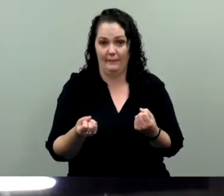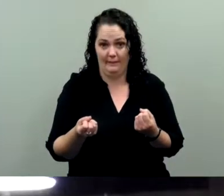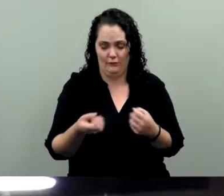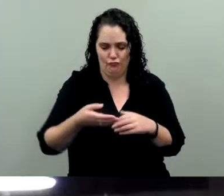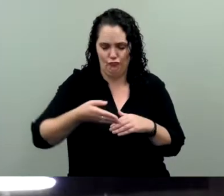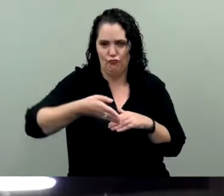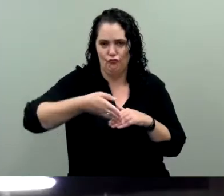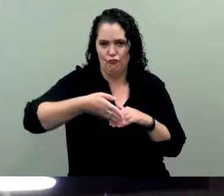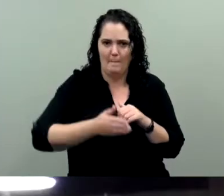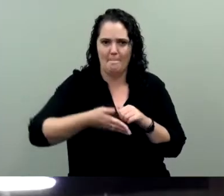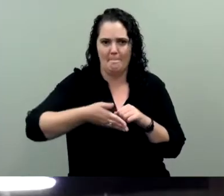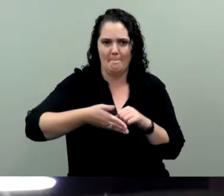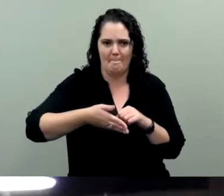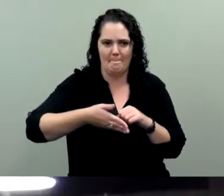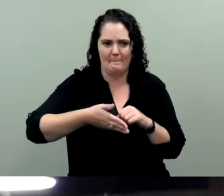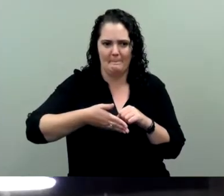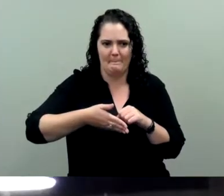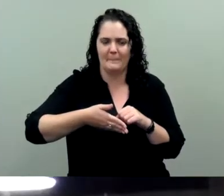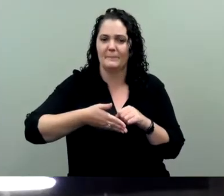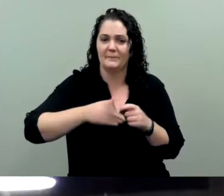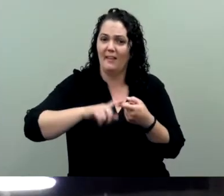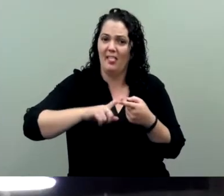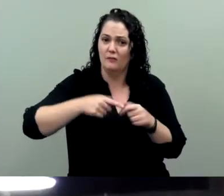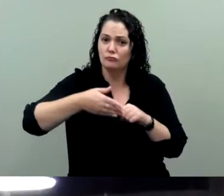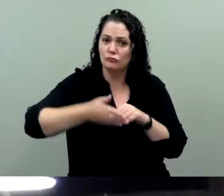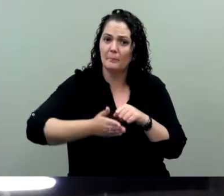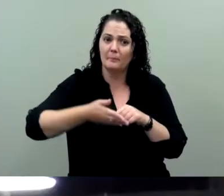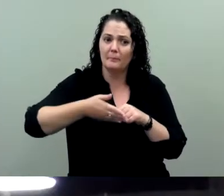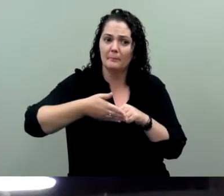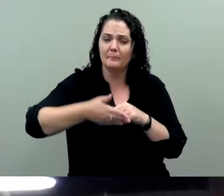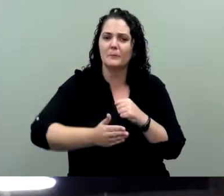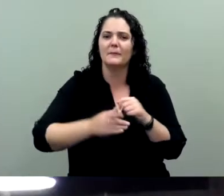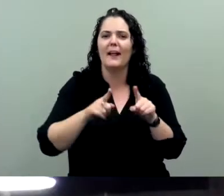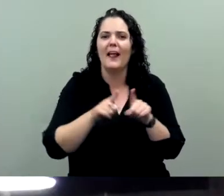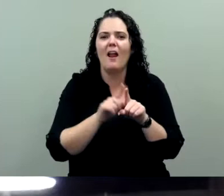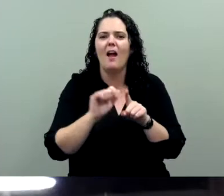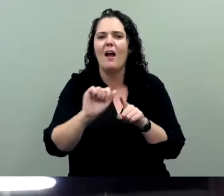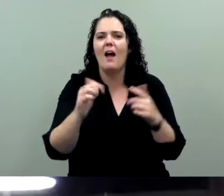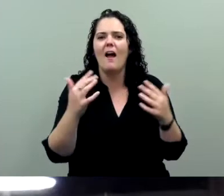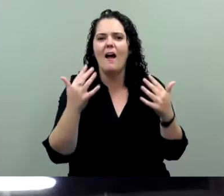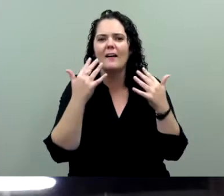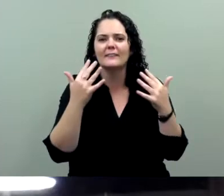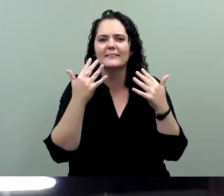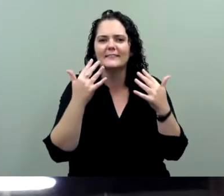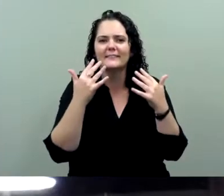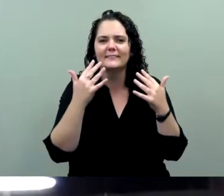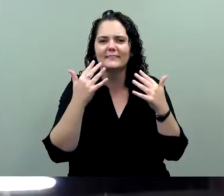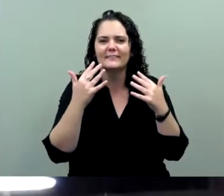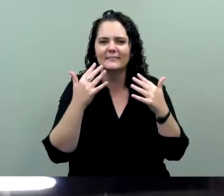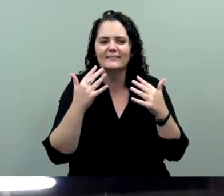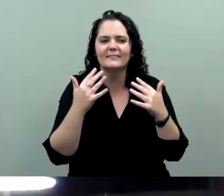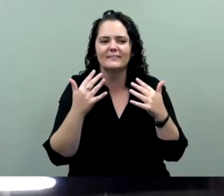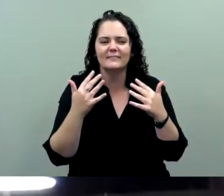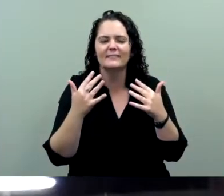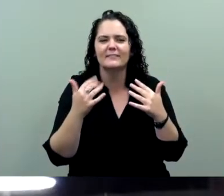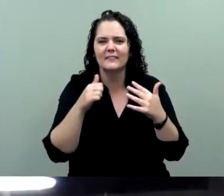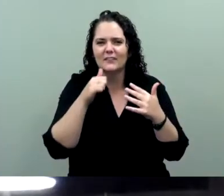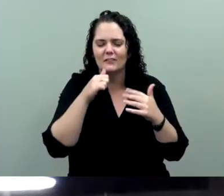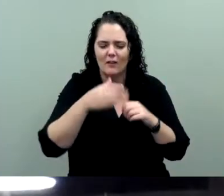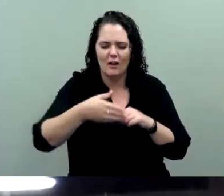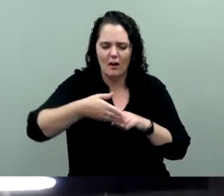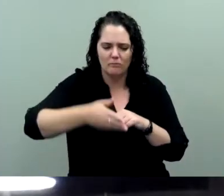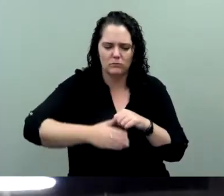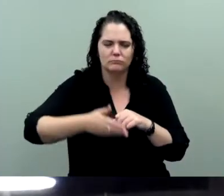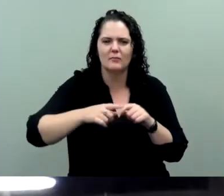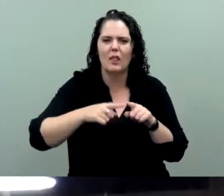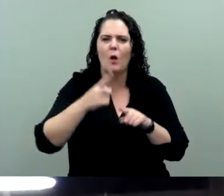down. So again, like I said, just keep cutting it almost like you would cut an onion. So I'm going to cut it first into quarters